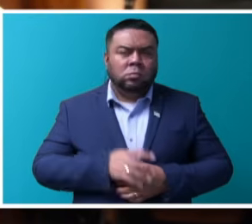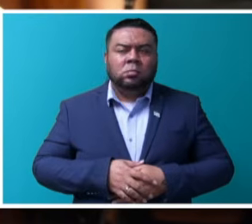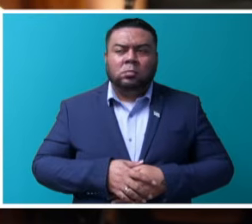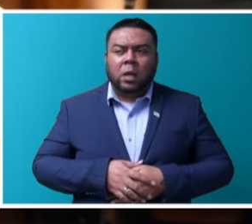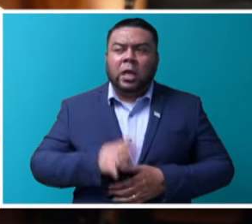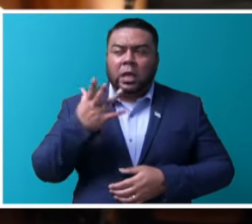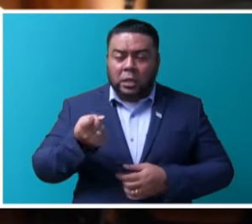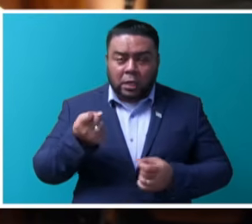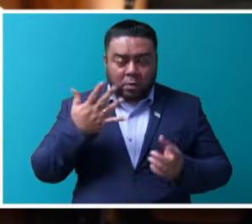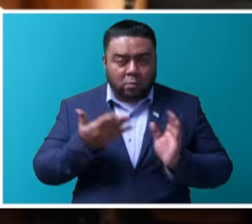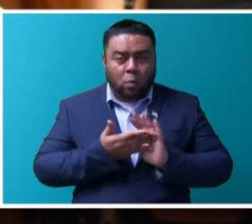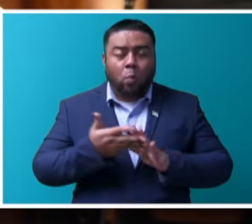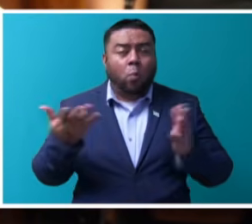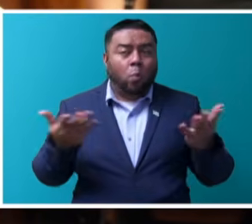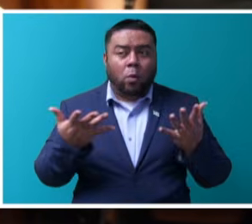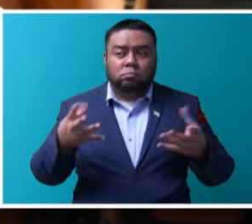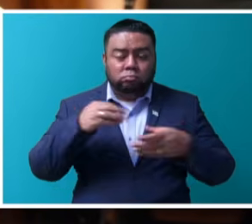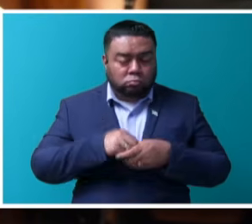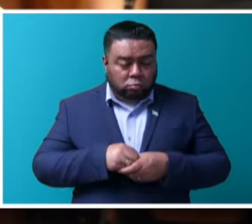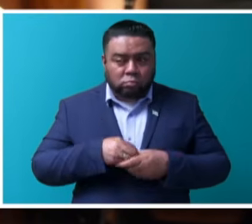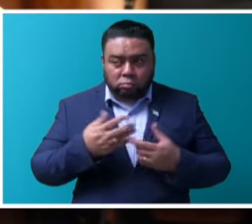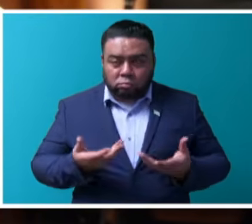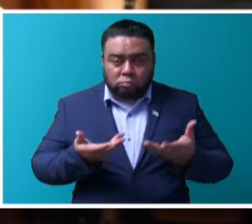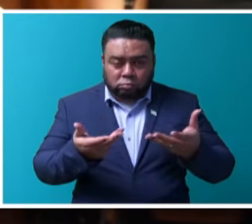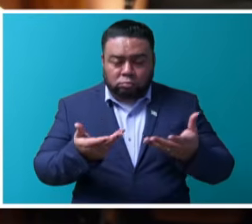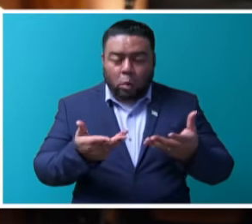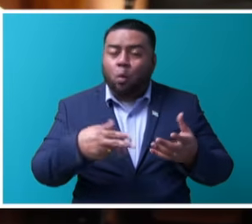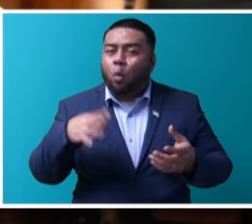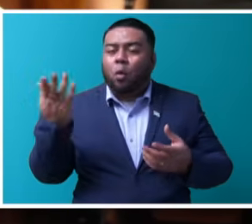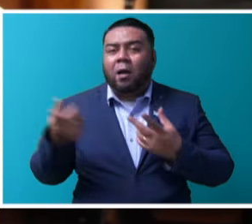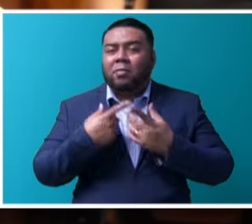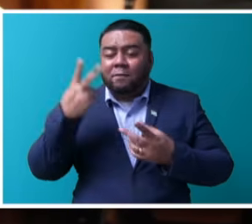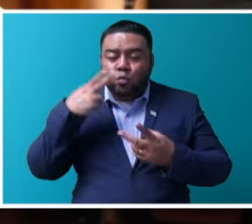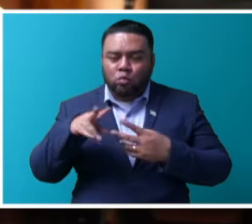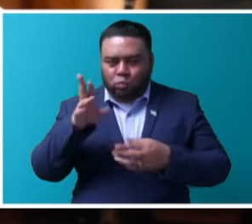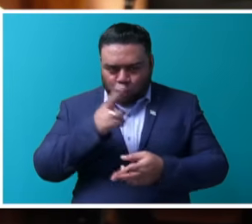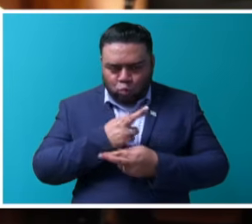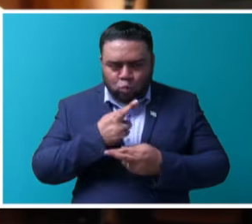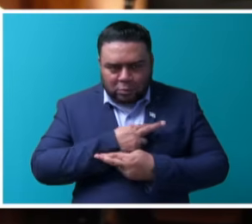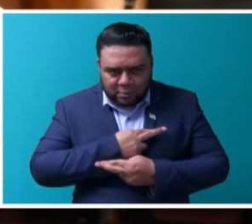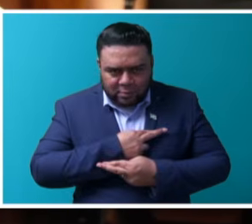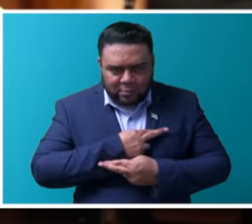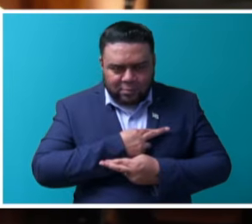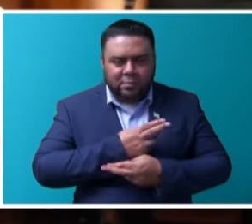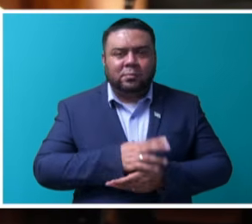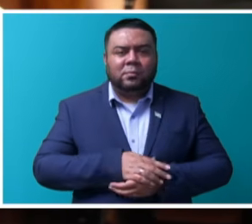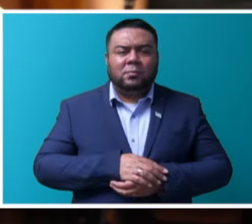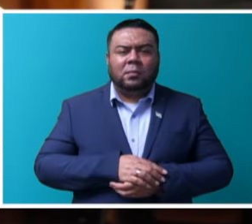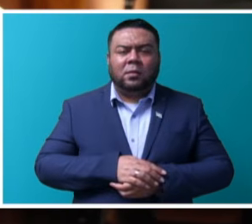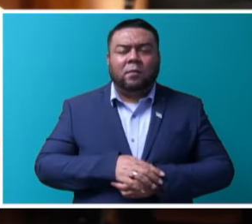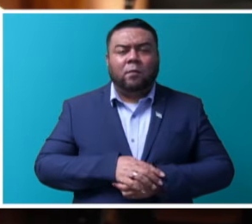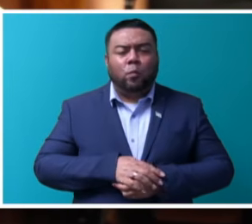an atmosphere where dissent was tolerated and alternative views respected. Our public servants lived in fear of instant